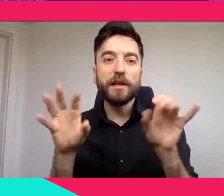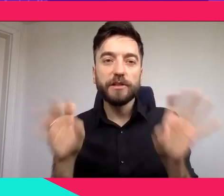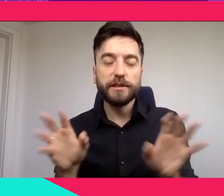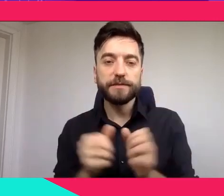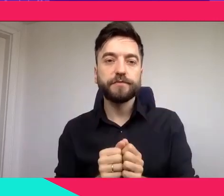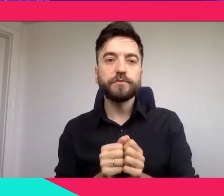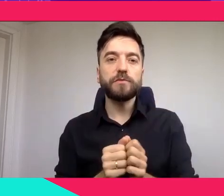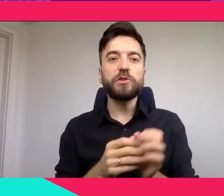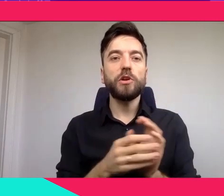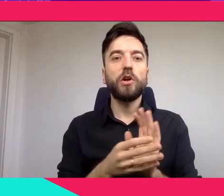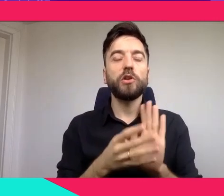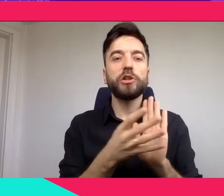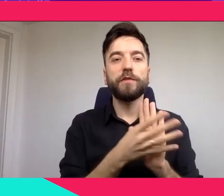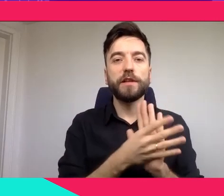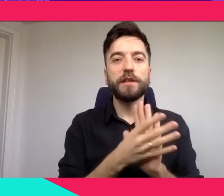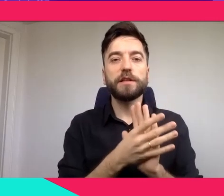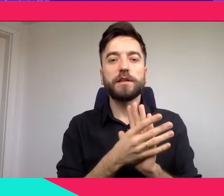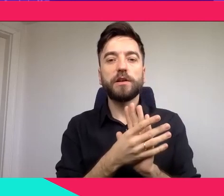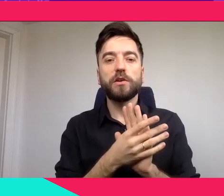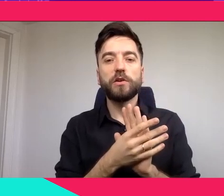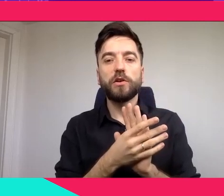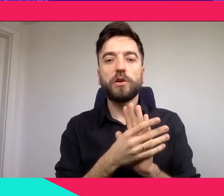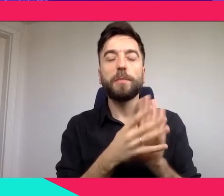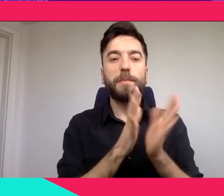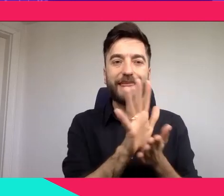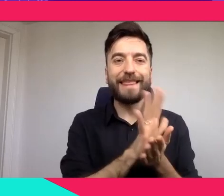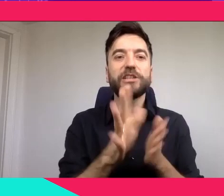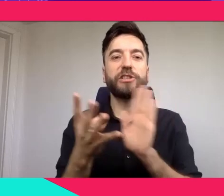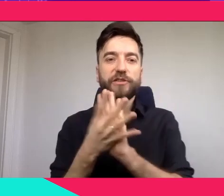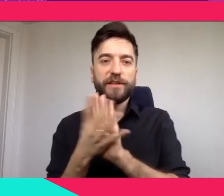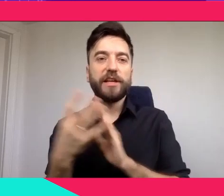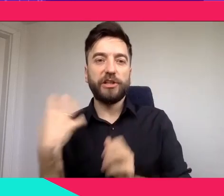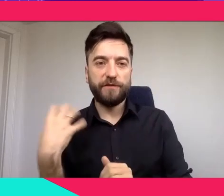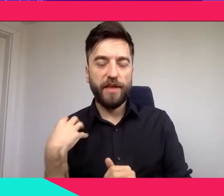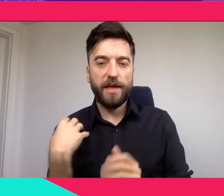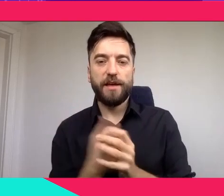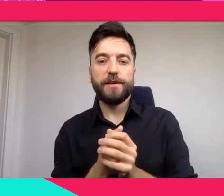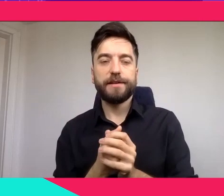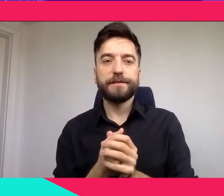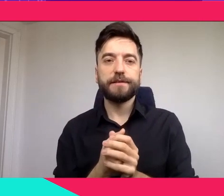end of school and high school students. The workshop started